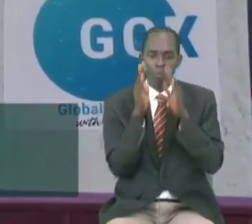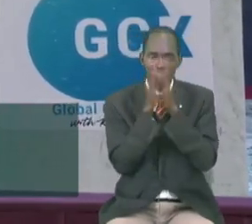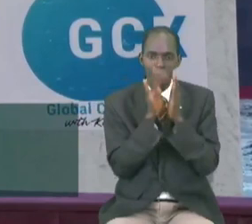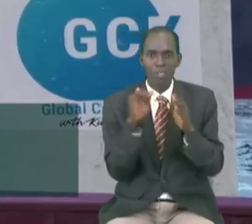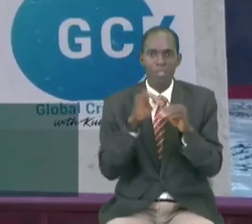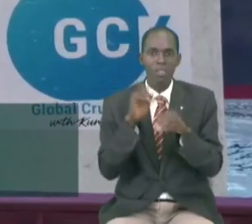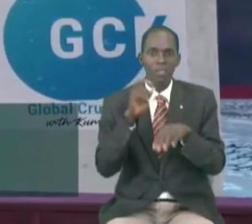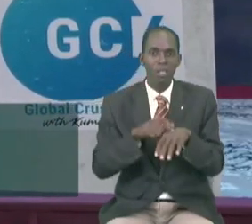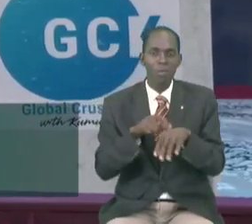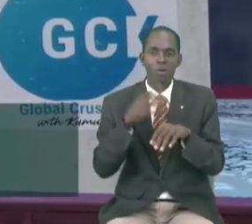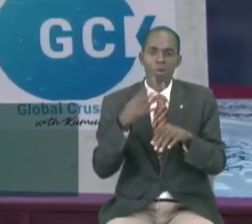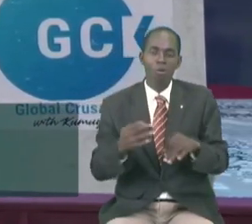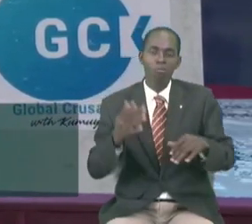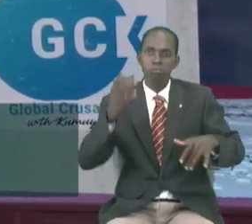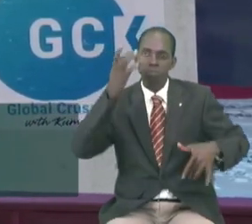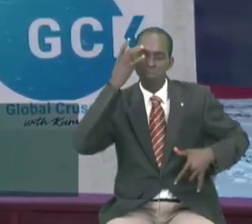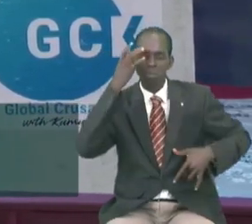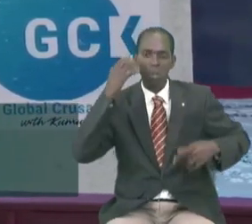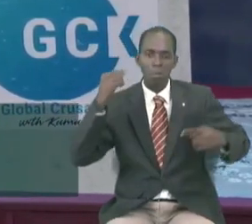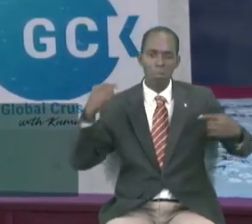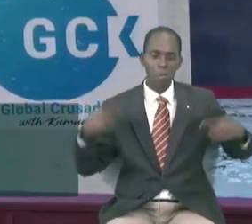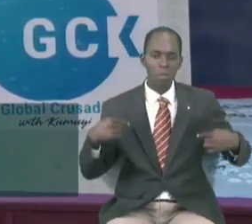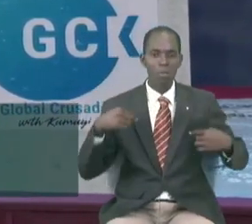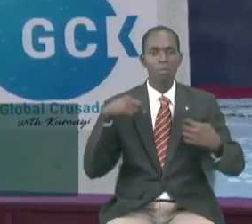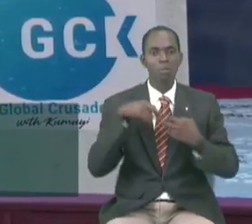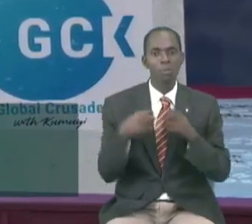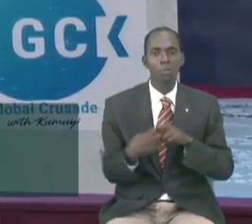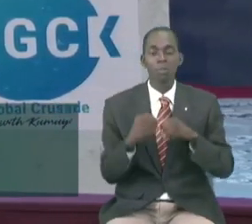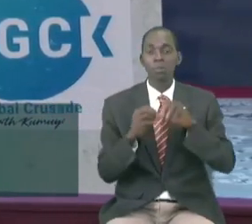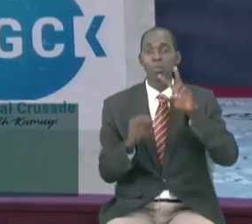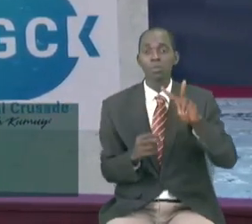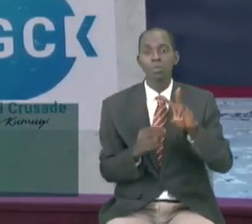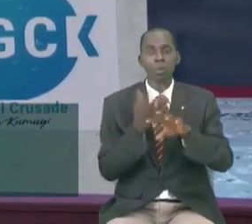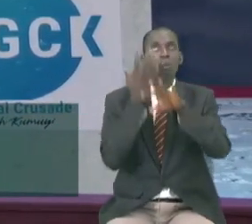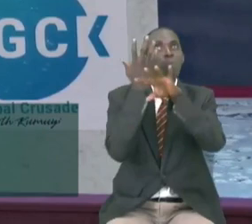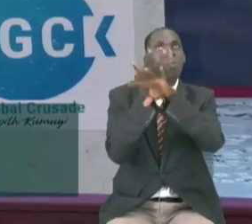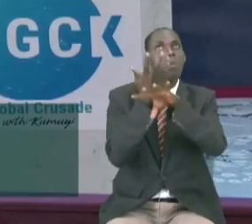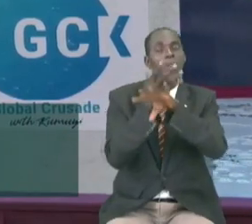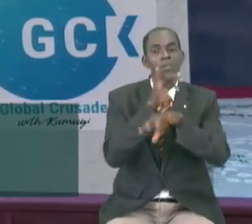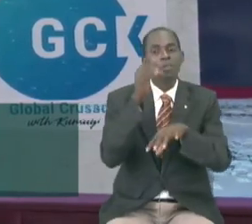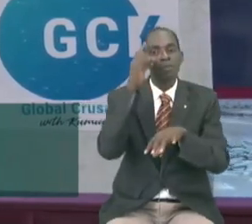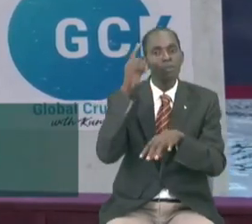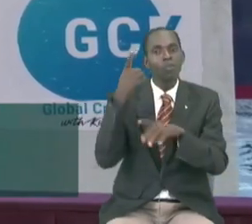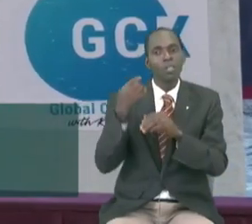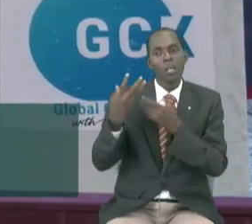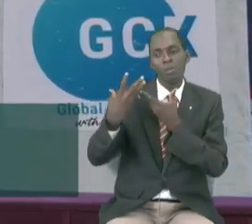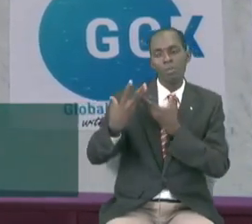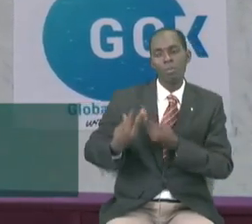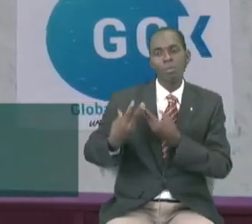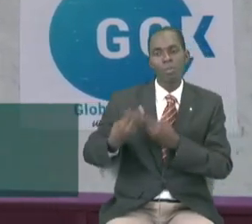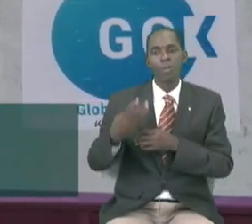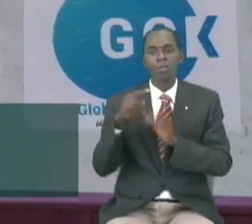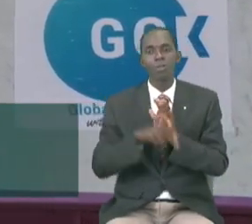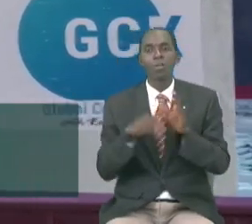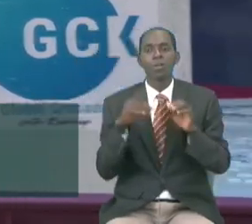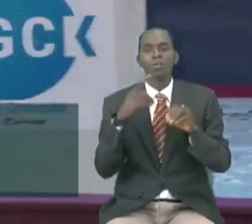the Almighty. Pleading for the tenderness of the Almighty. Number three, praising with